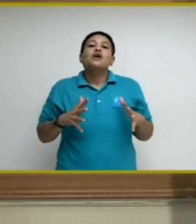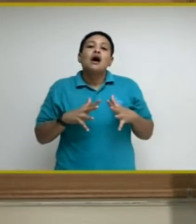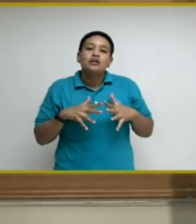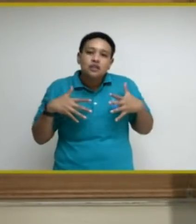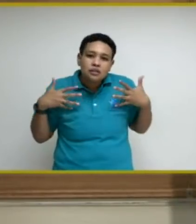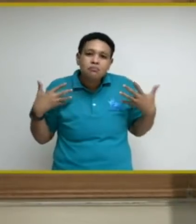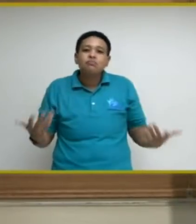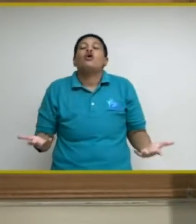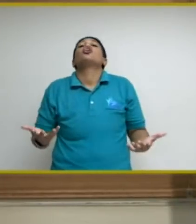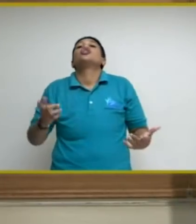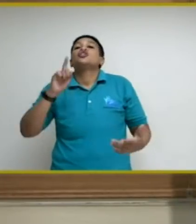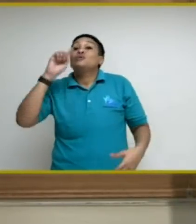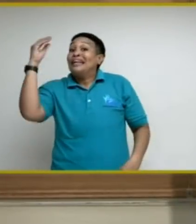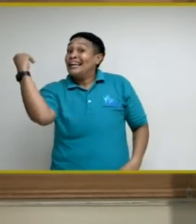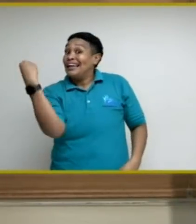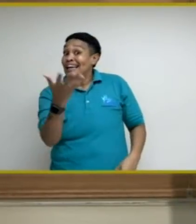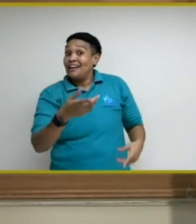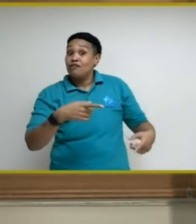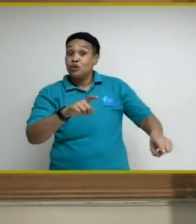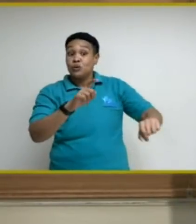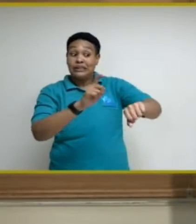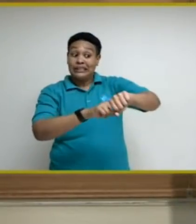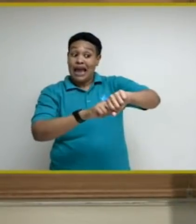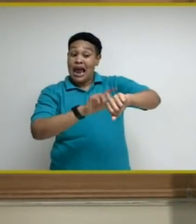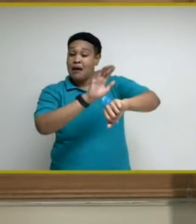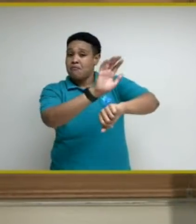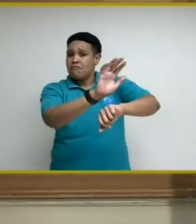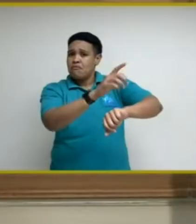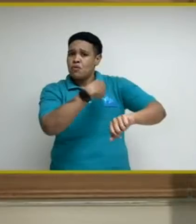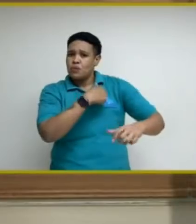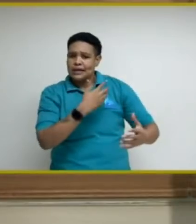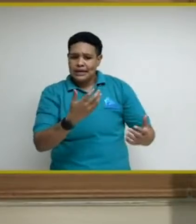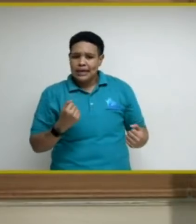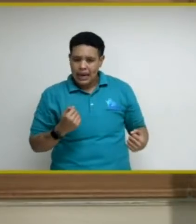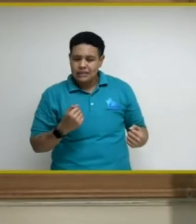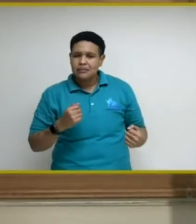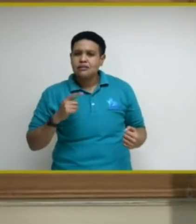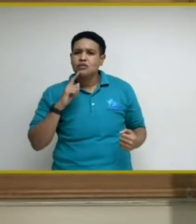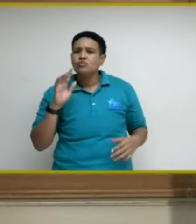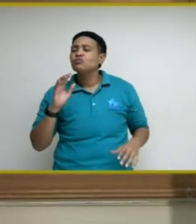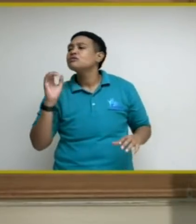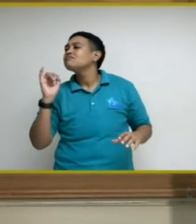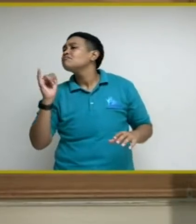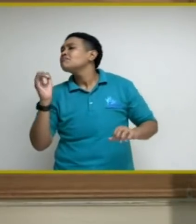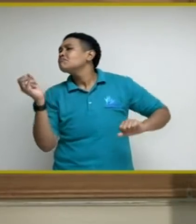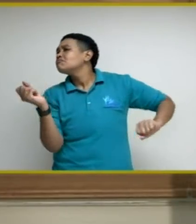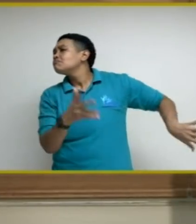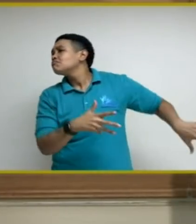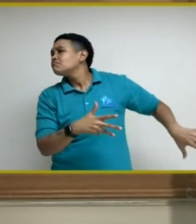much as was given during the period of time we were given to dispose of the amounts.